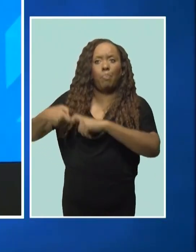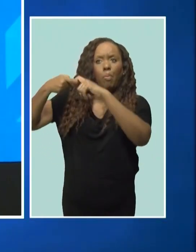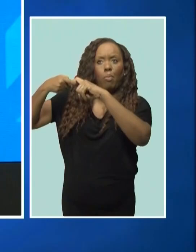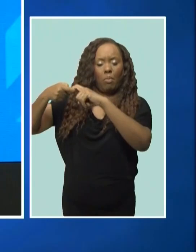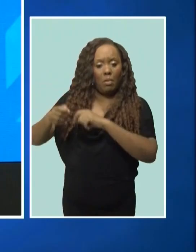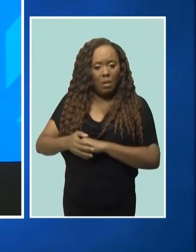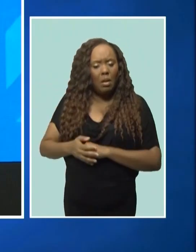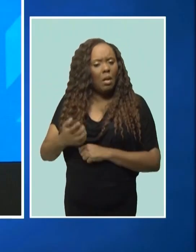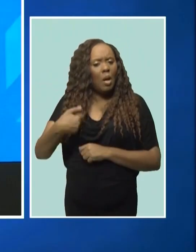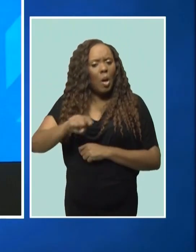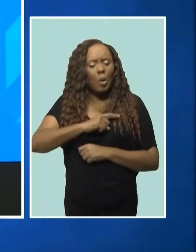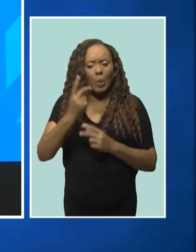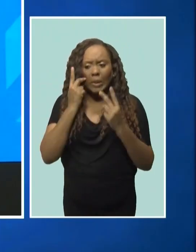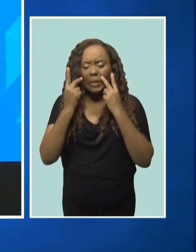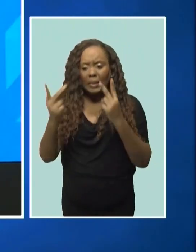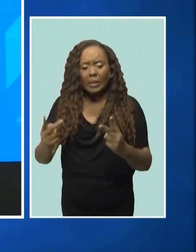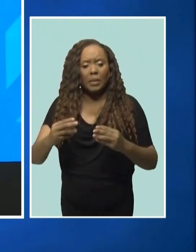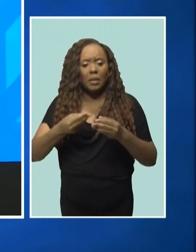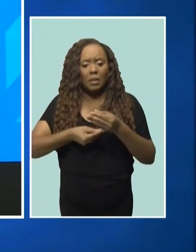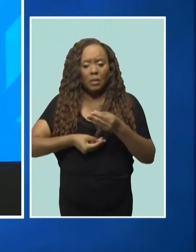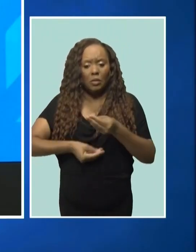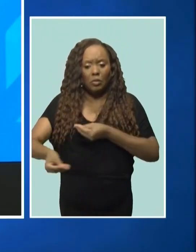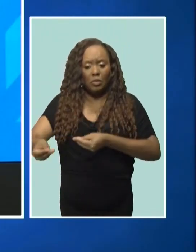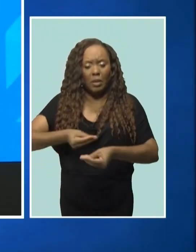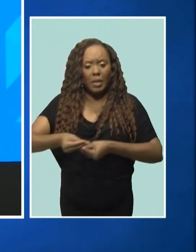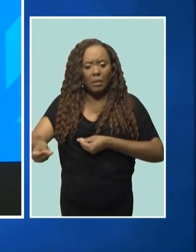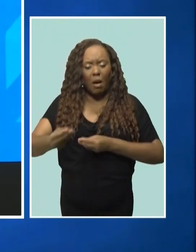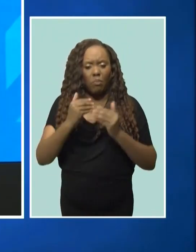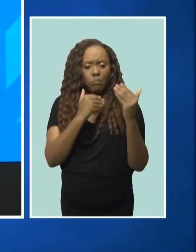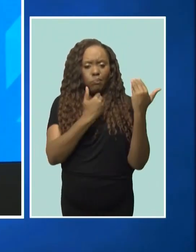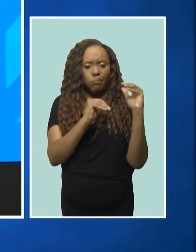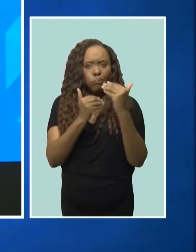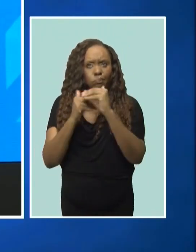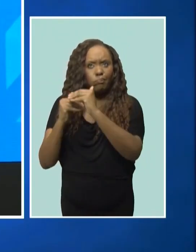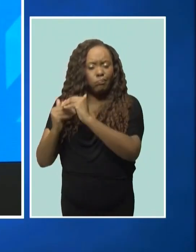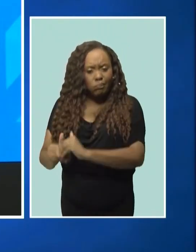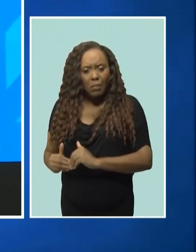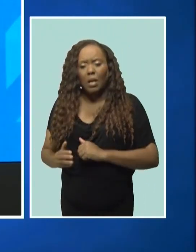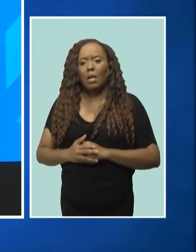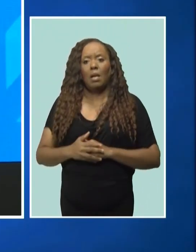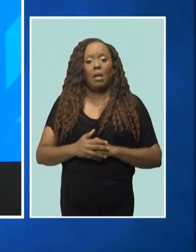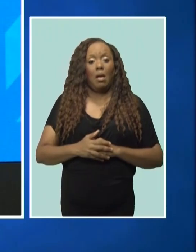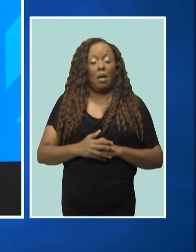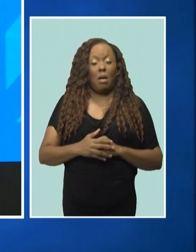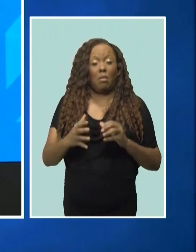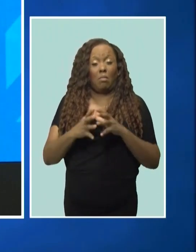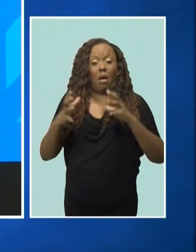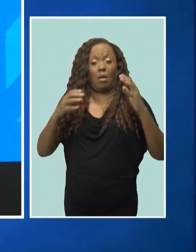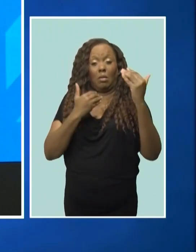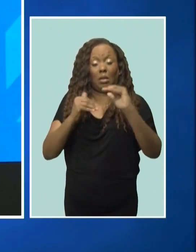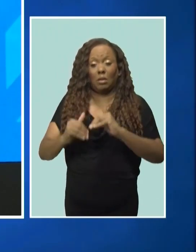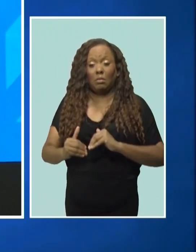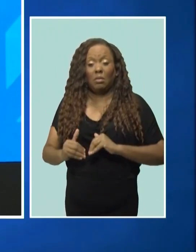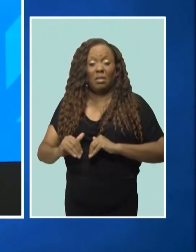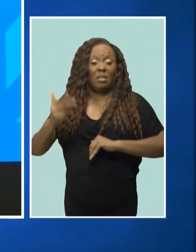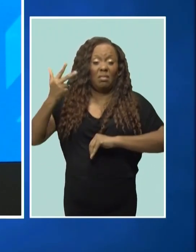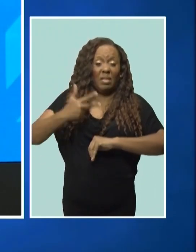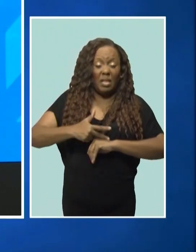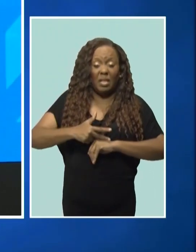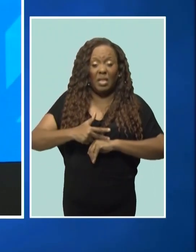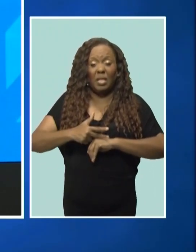surge in trade restrictions, with approximately 3,000 measures imposed, and that is almost 3 times the level